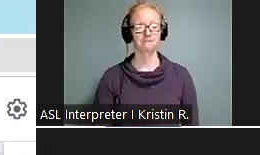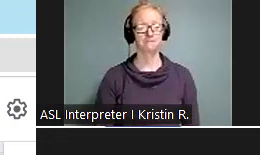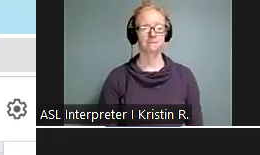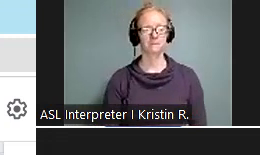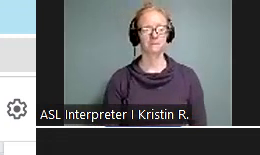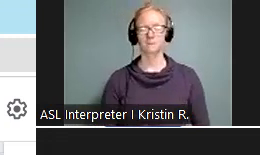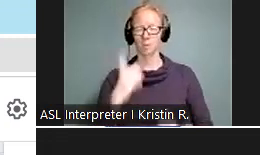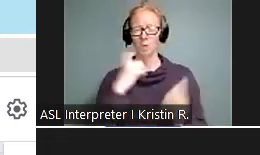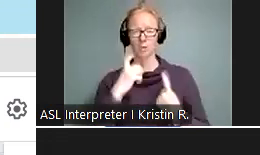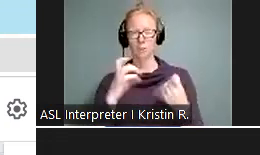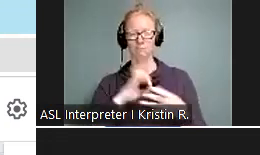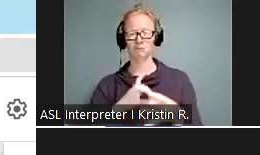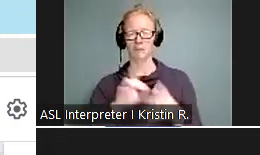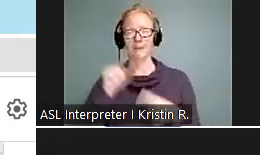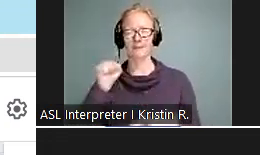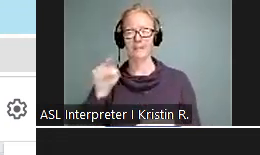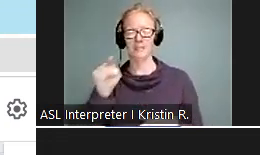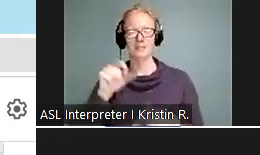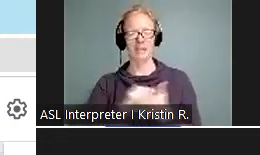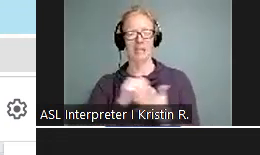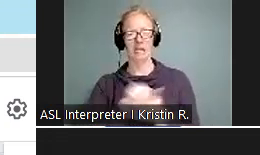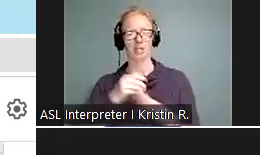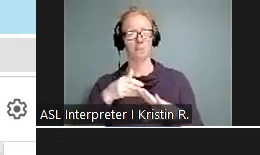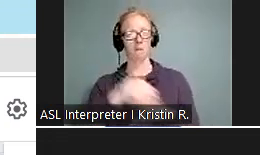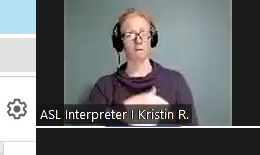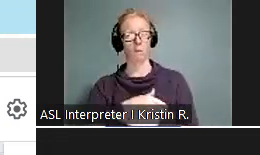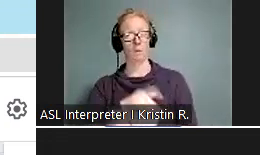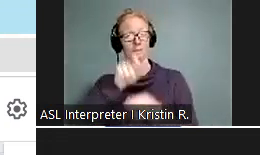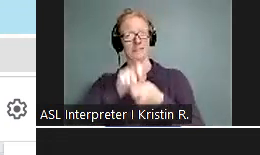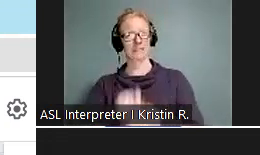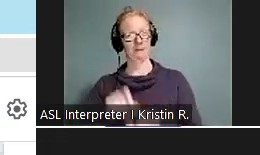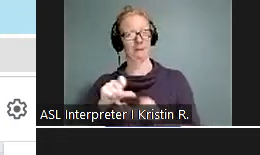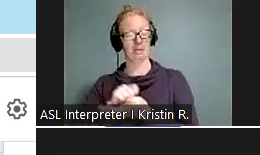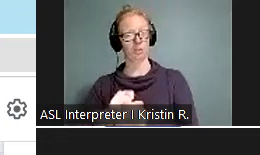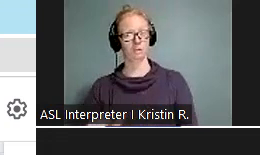Any questions just on this landing page here before we go into our specific pages?